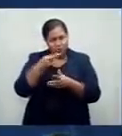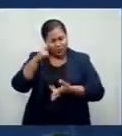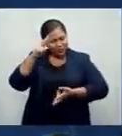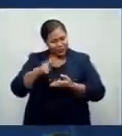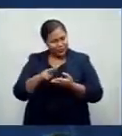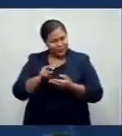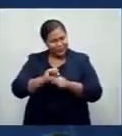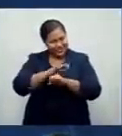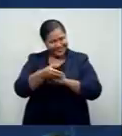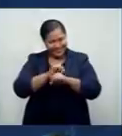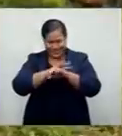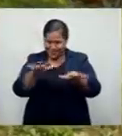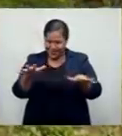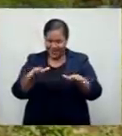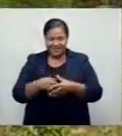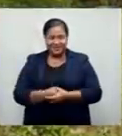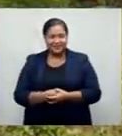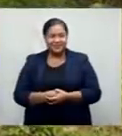spread of the virus.